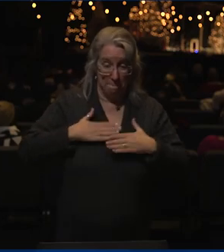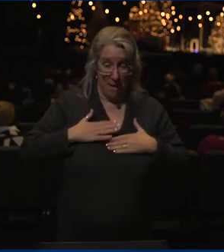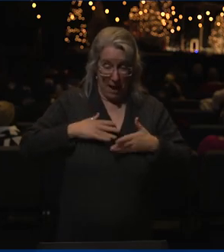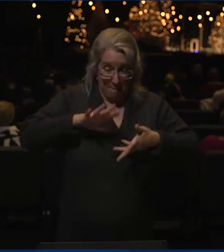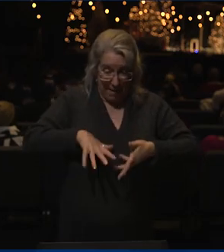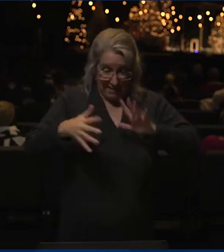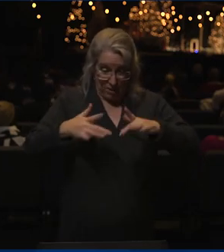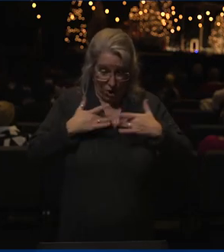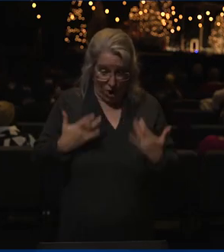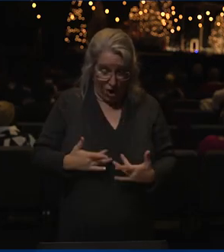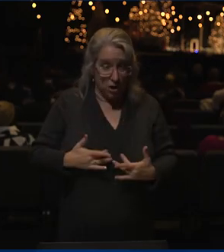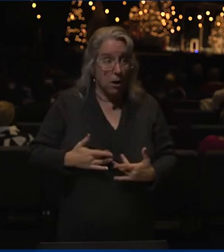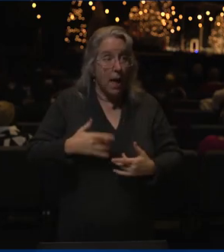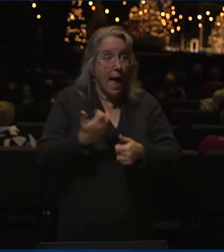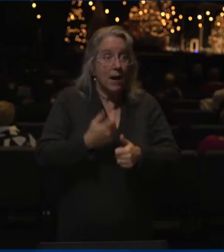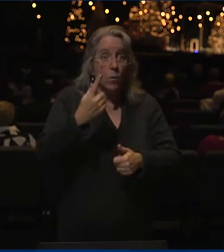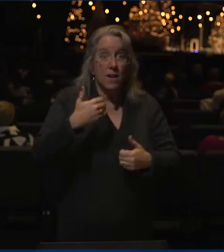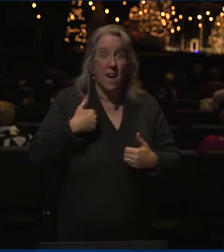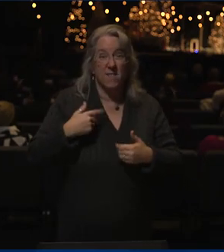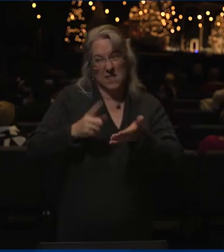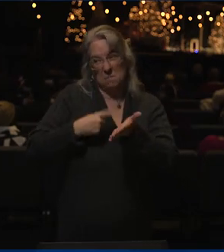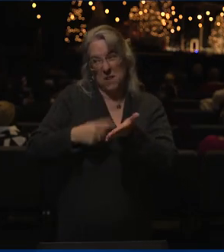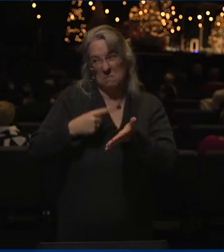out there have sometimes a messy heart?